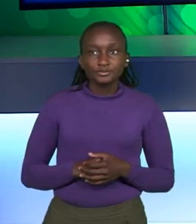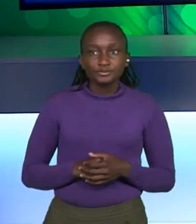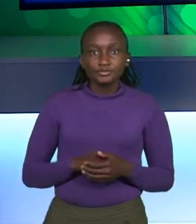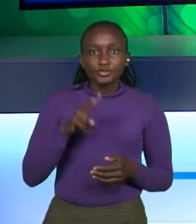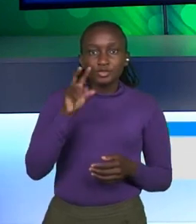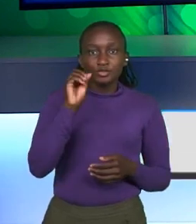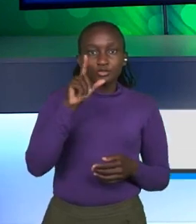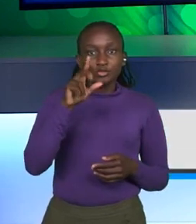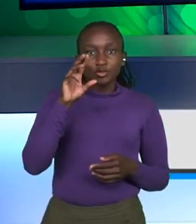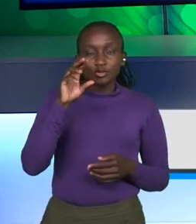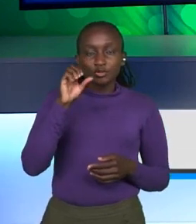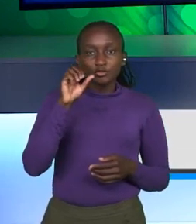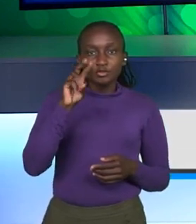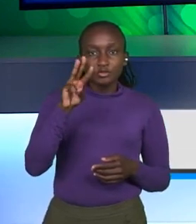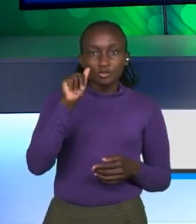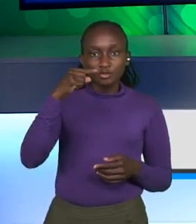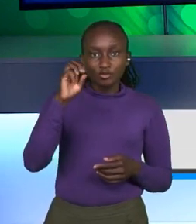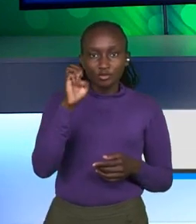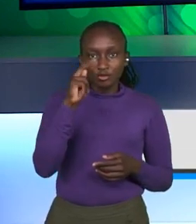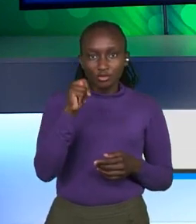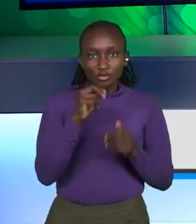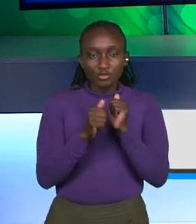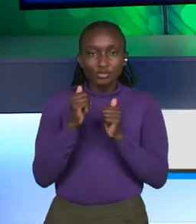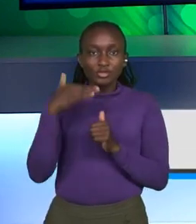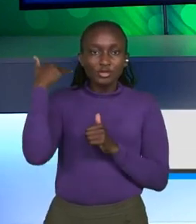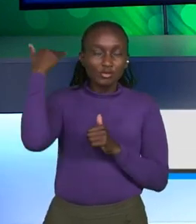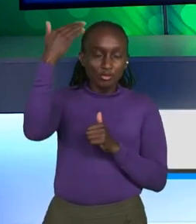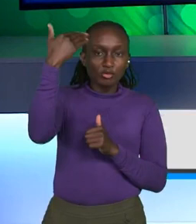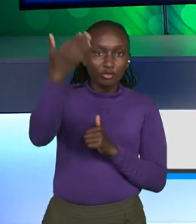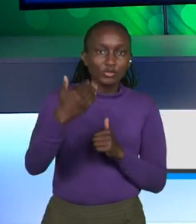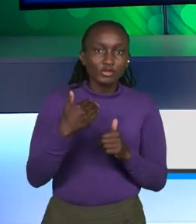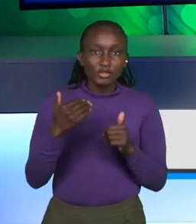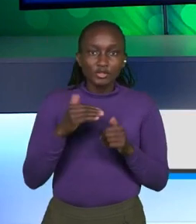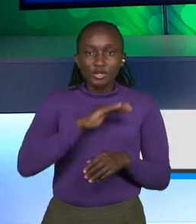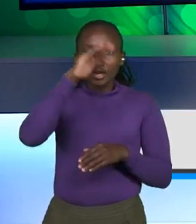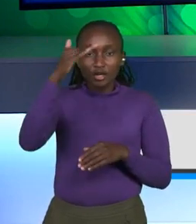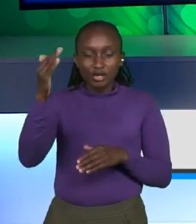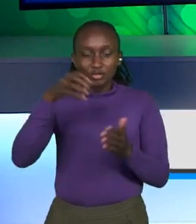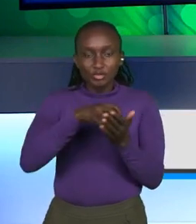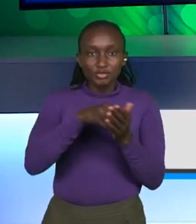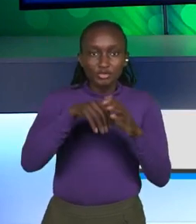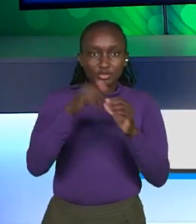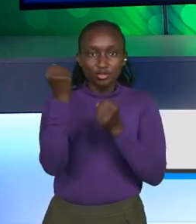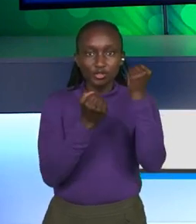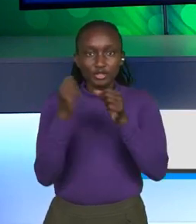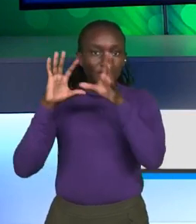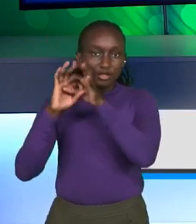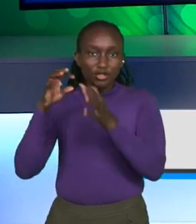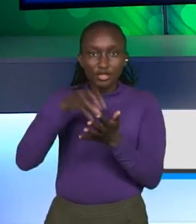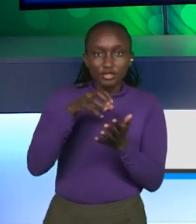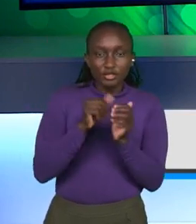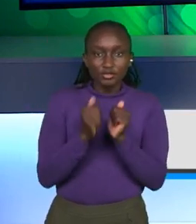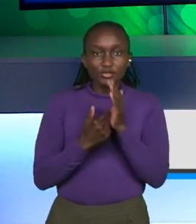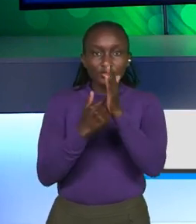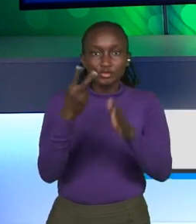Volkswagen Type 1, commonly referred to as the Beetle, has long occupied a hallowed position in Ethiopian car culture, a status that reflects